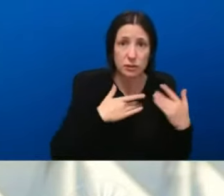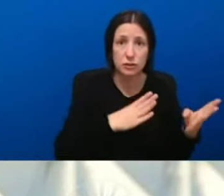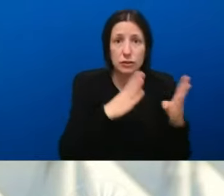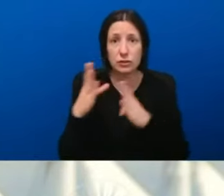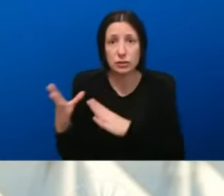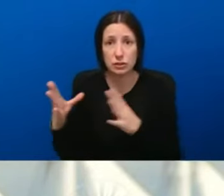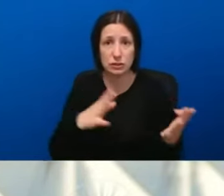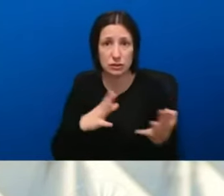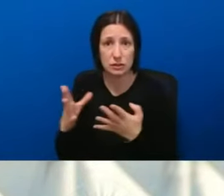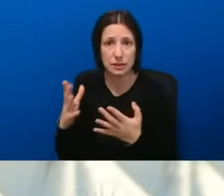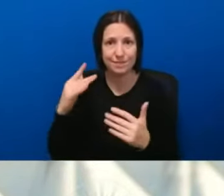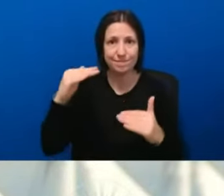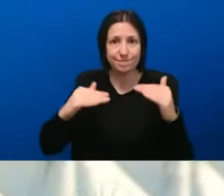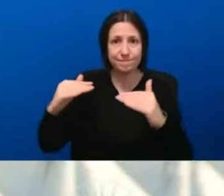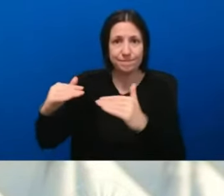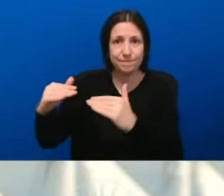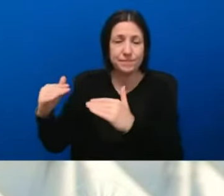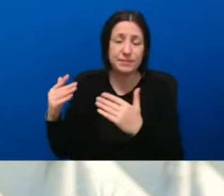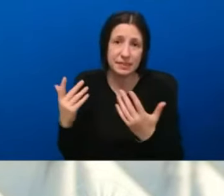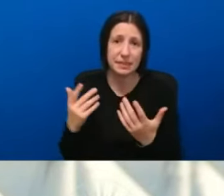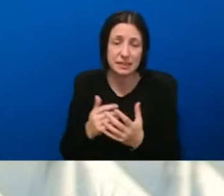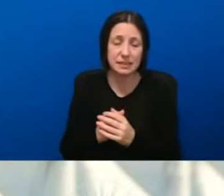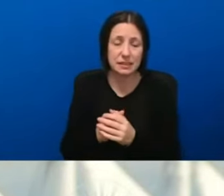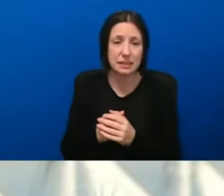forward. So it's a fairly